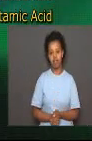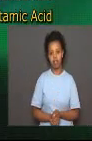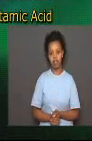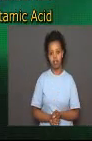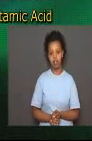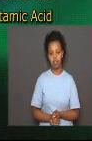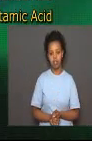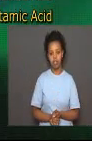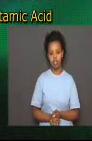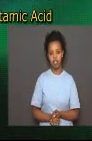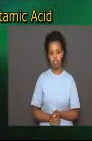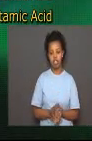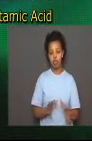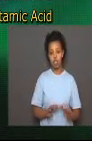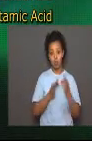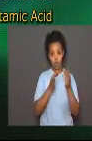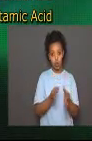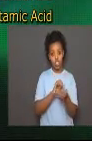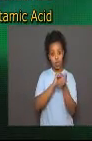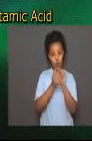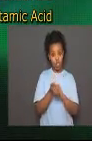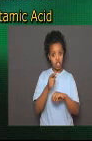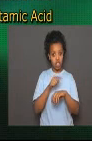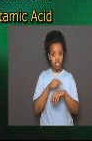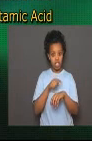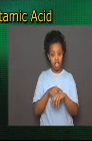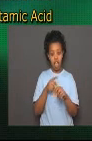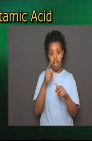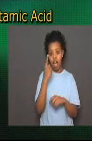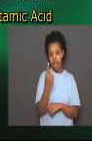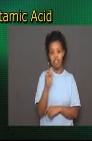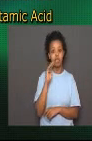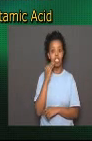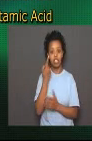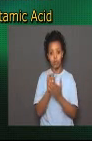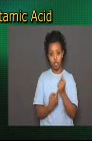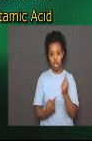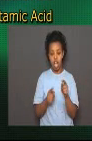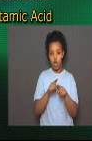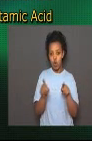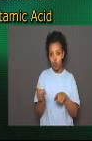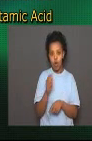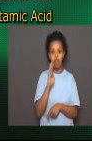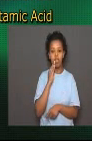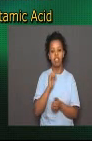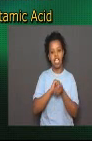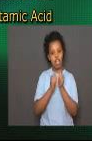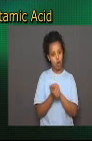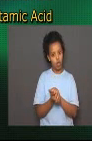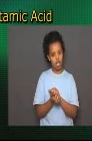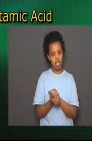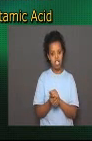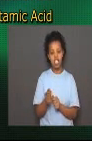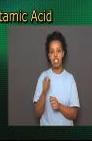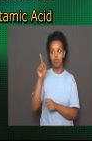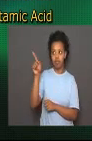In substitution mutations, one base is replaced by different bases, as you can see